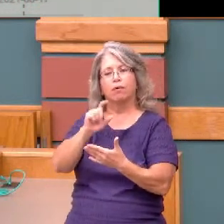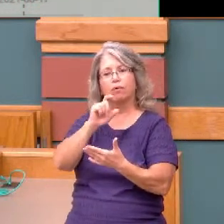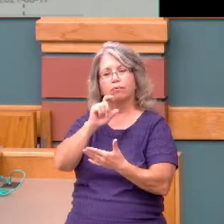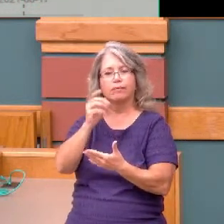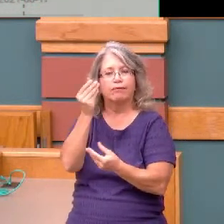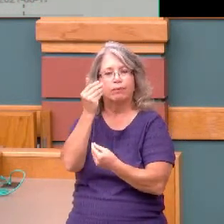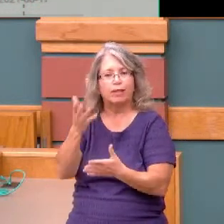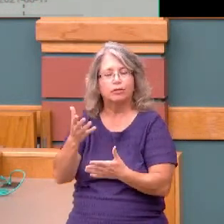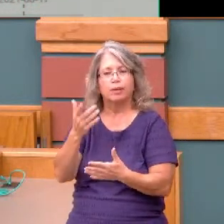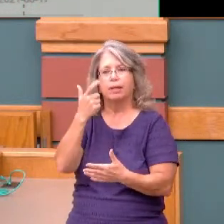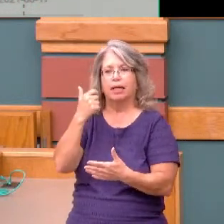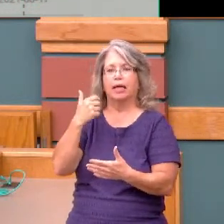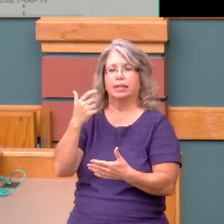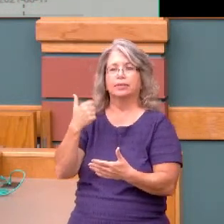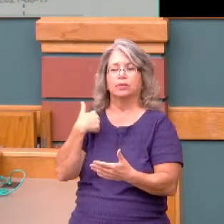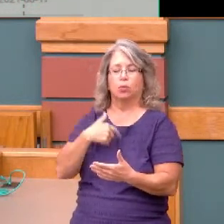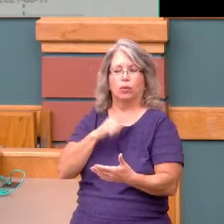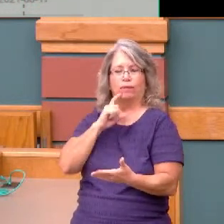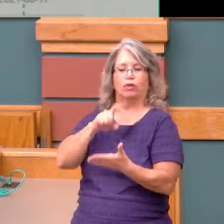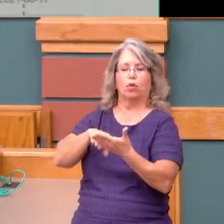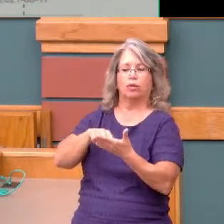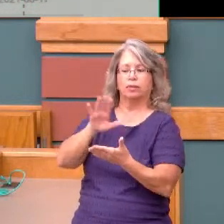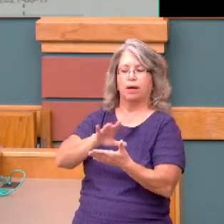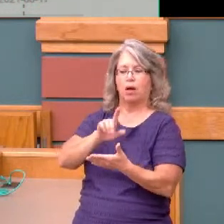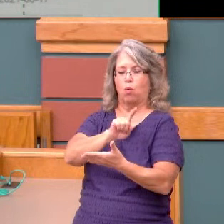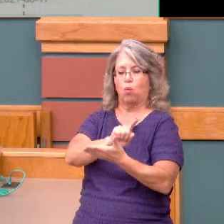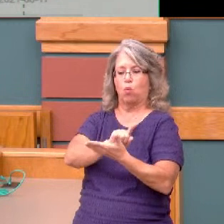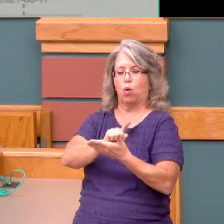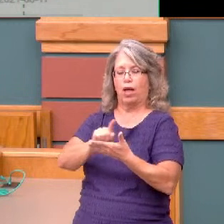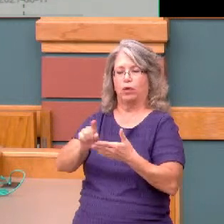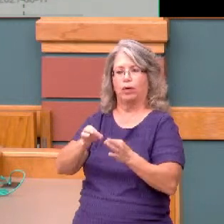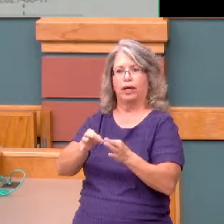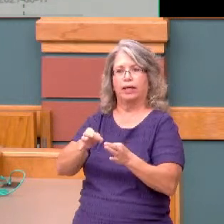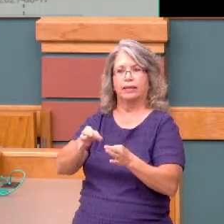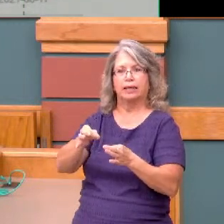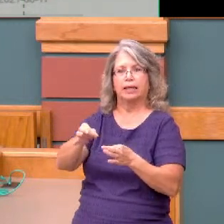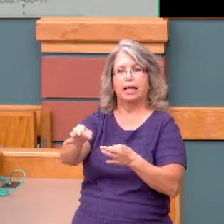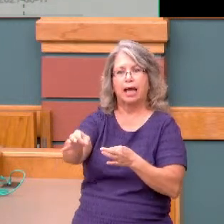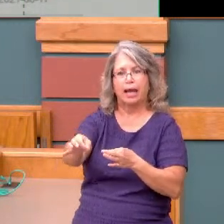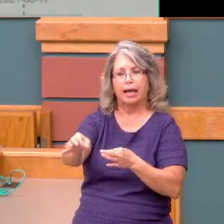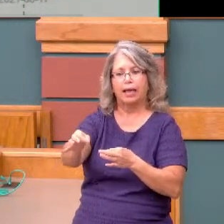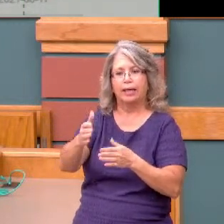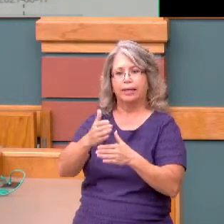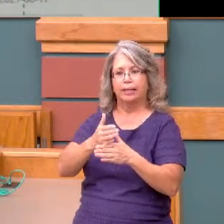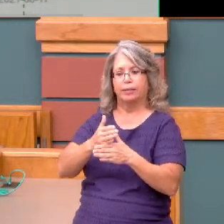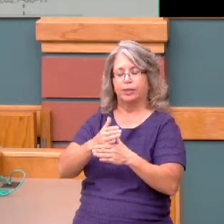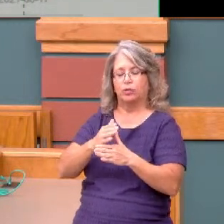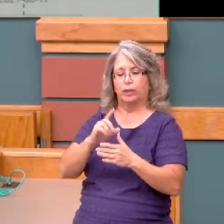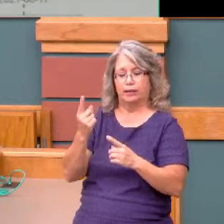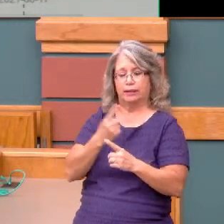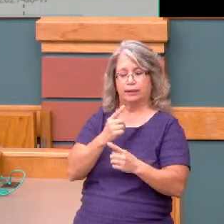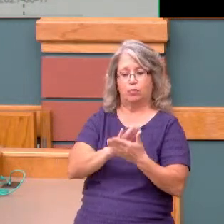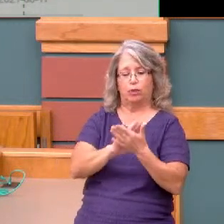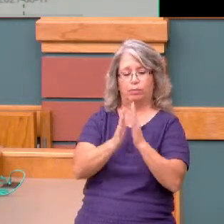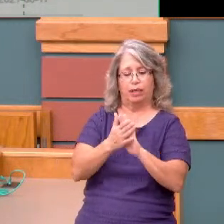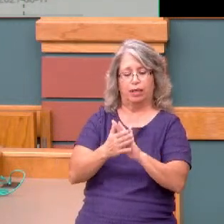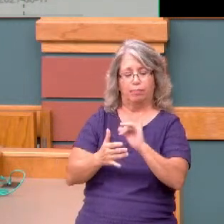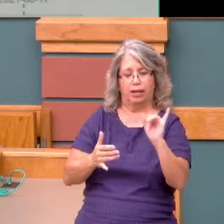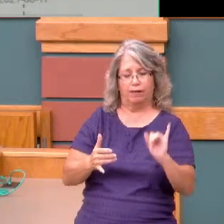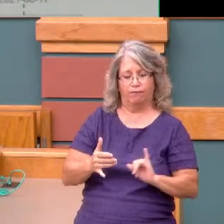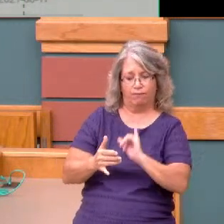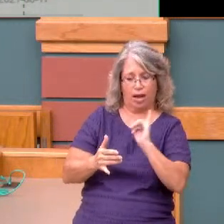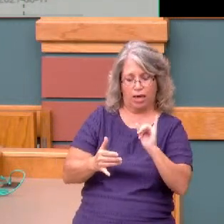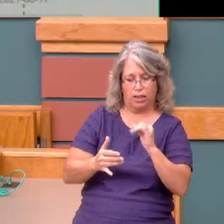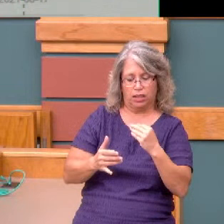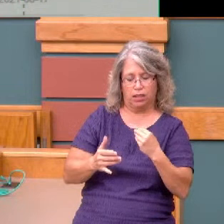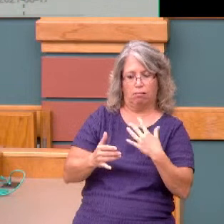the transmission rate is looking at. It's looking at infections, and when you test positive. And so when we're looking at positive cases today